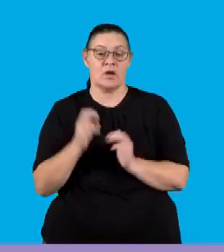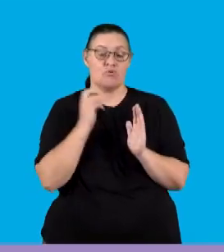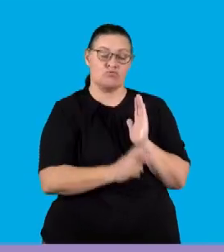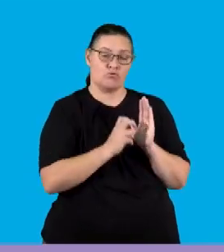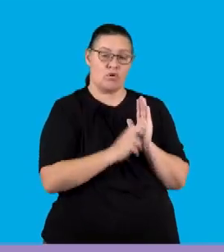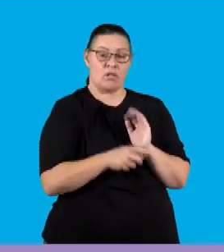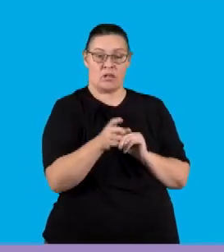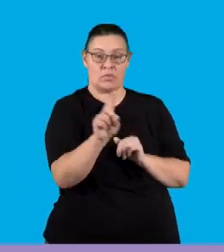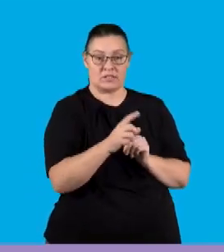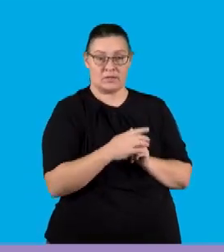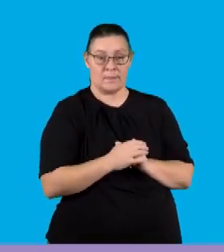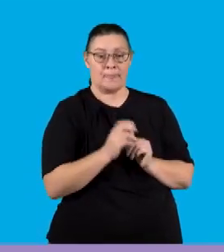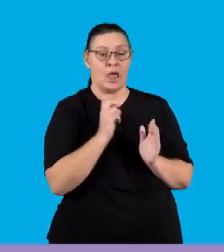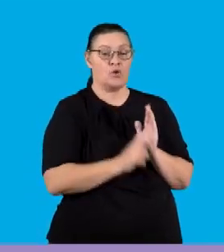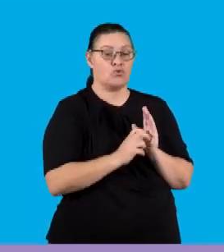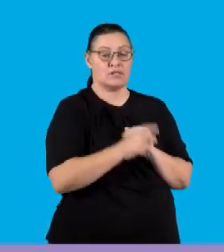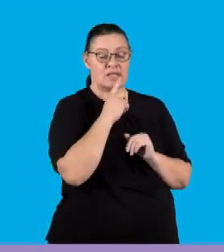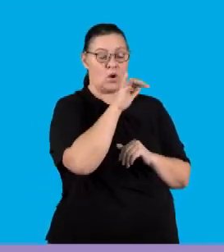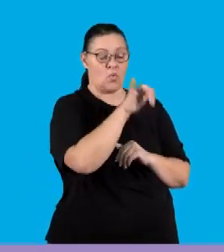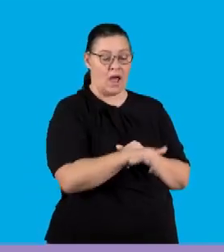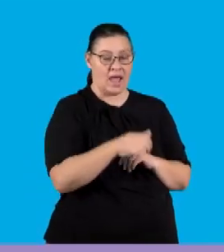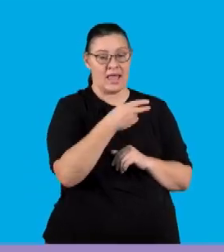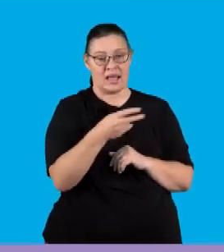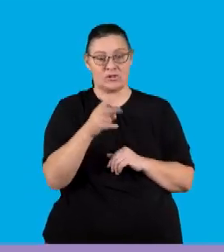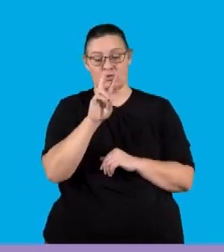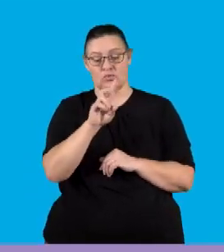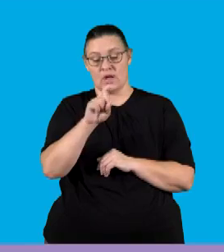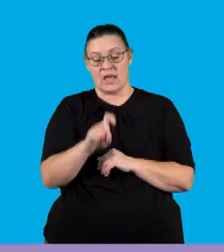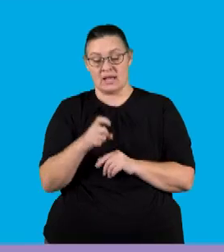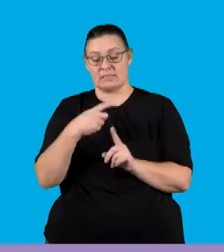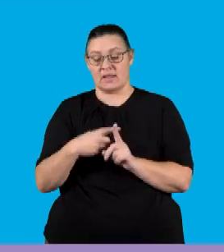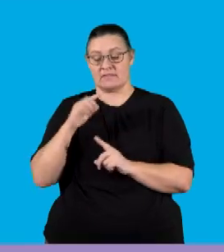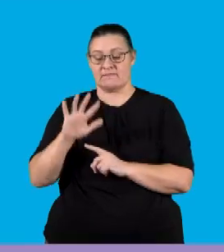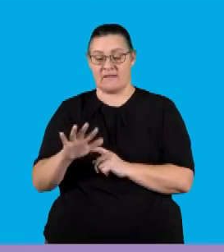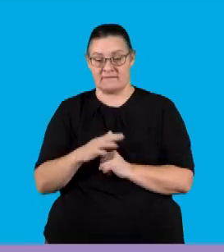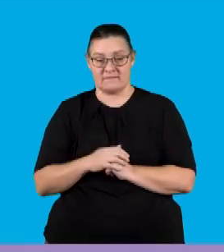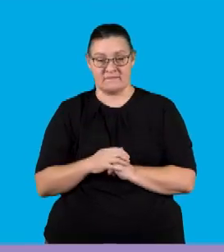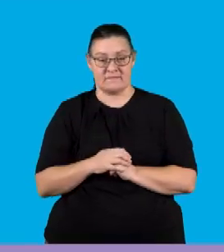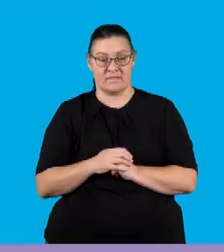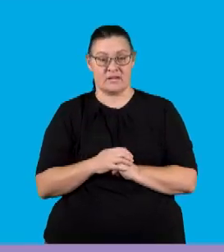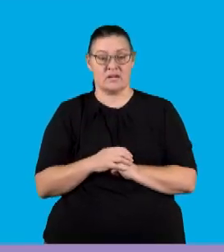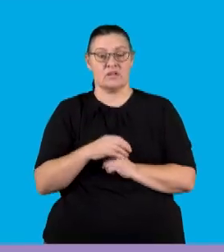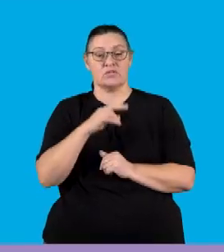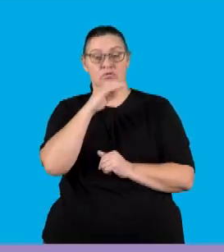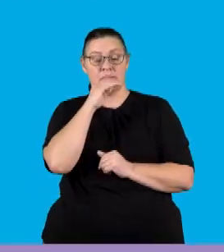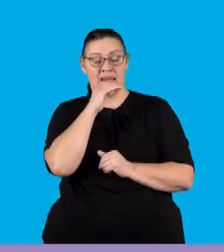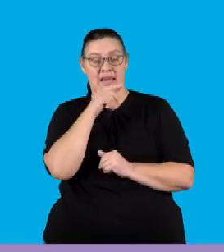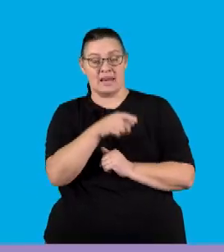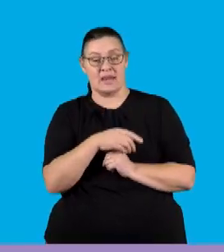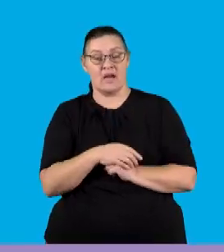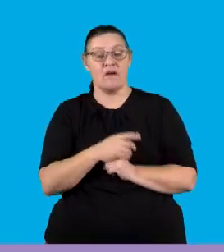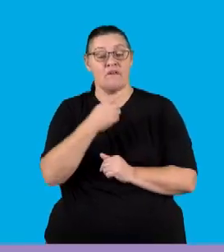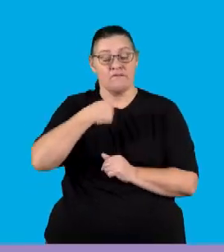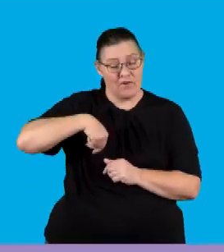look at what the rule is here. So the rule says y is equals to 2x plus 5. Now what does this mean?